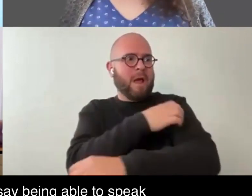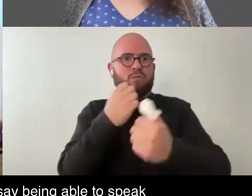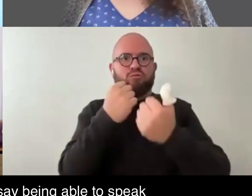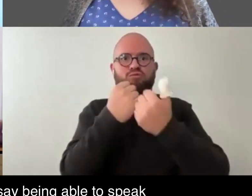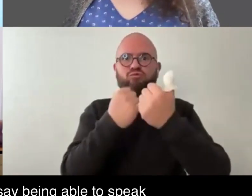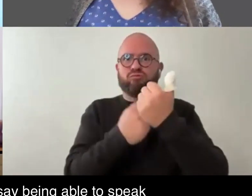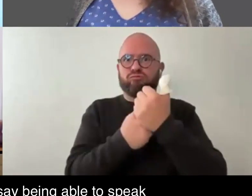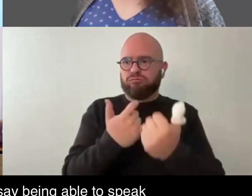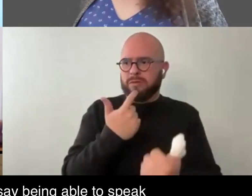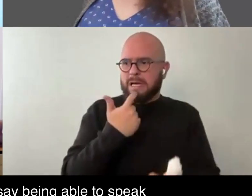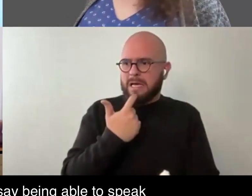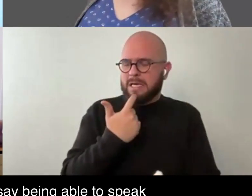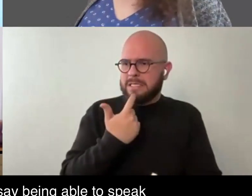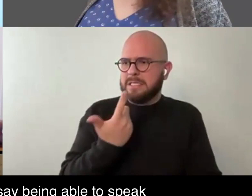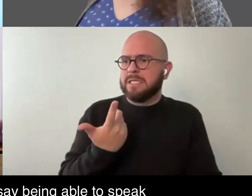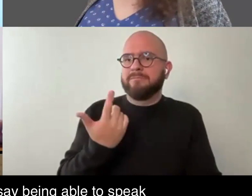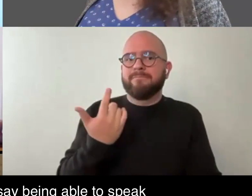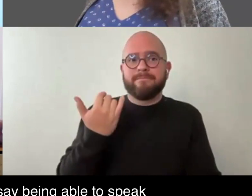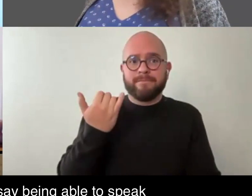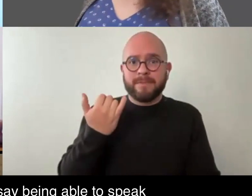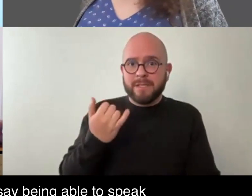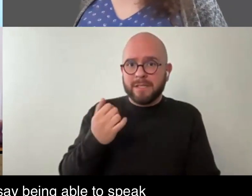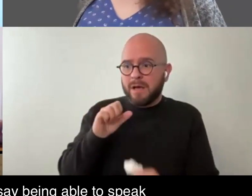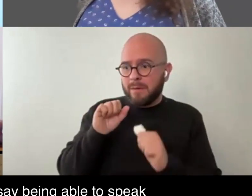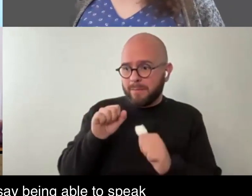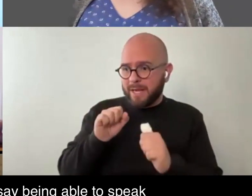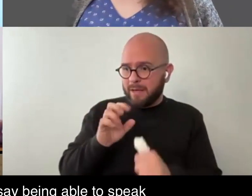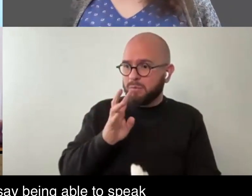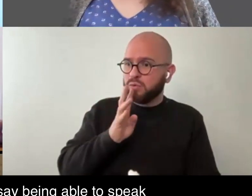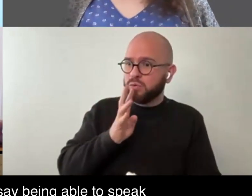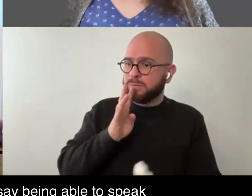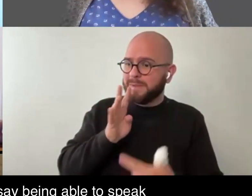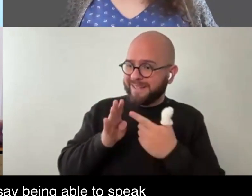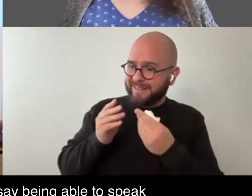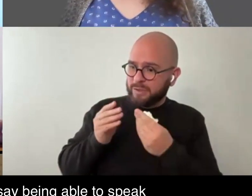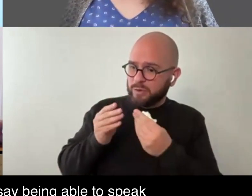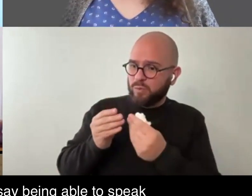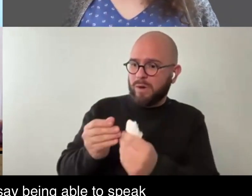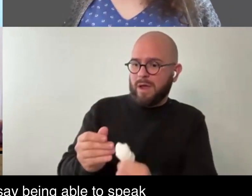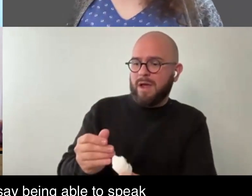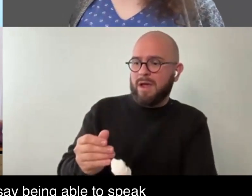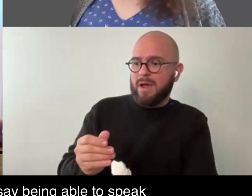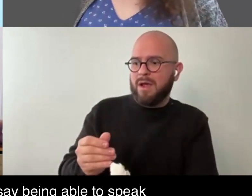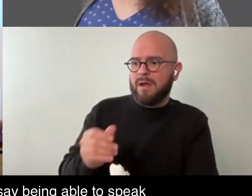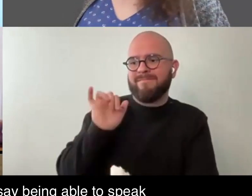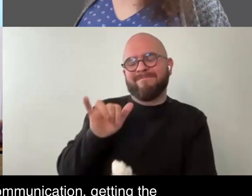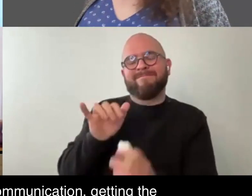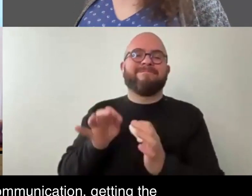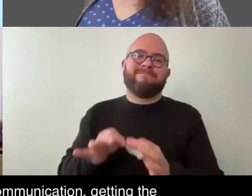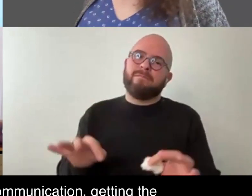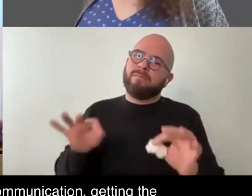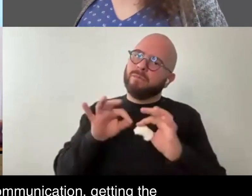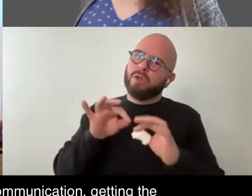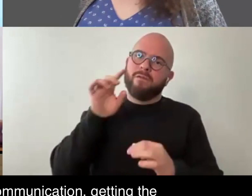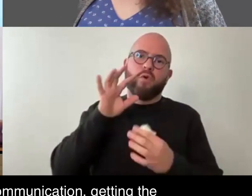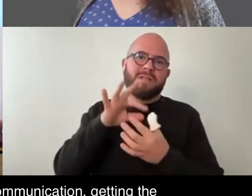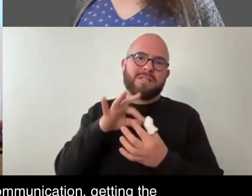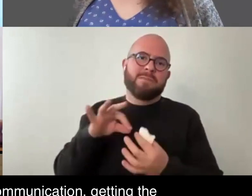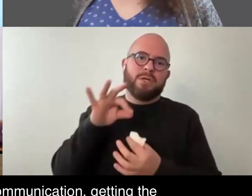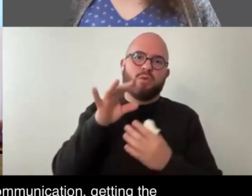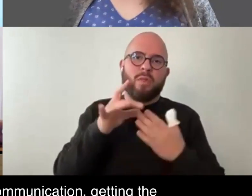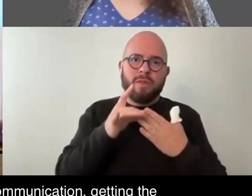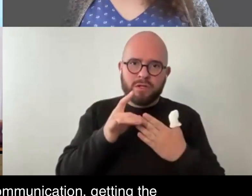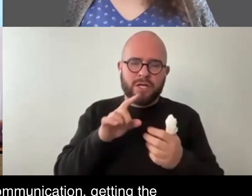able to speak in a certain way is essential for spiritual leadership,